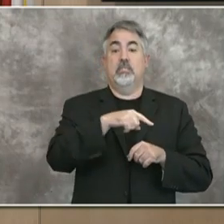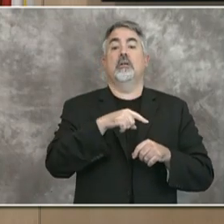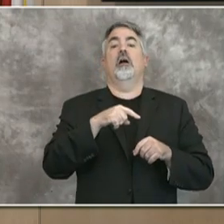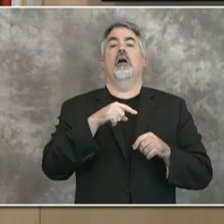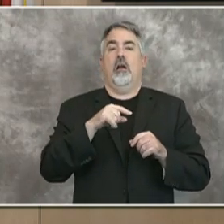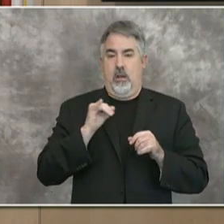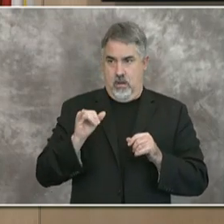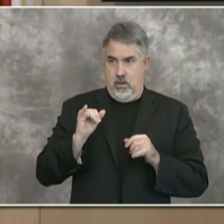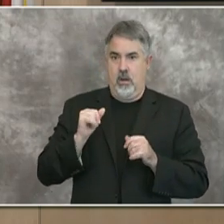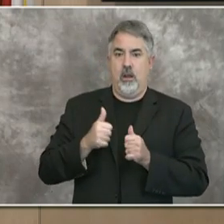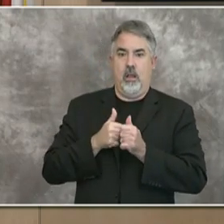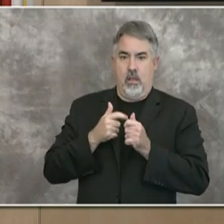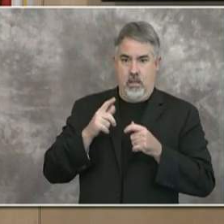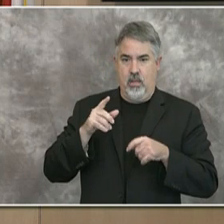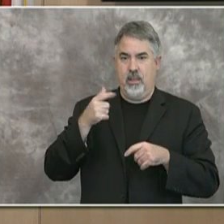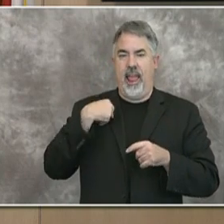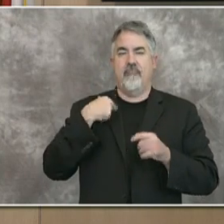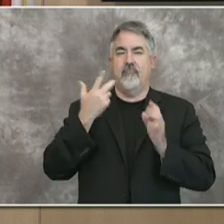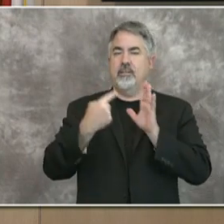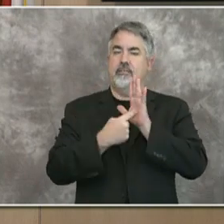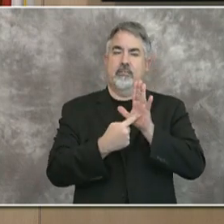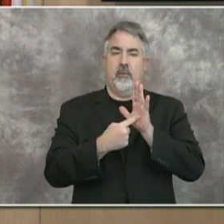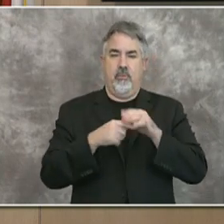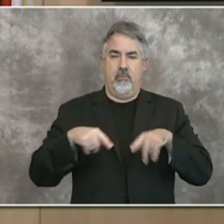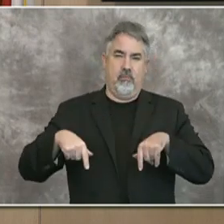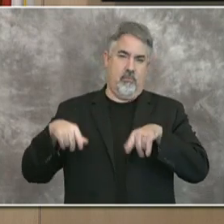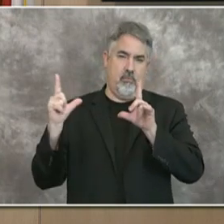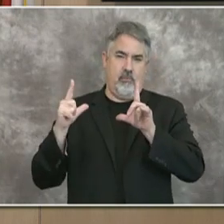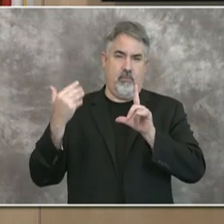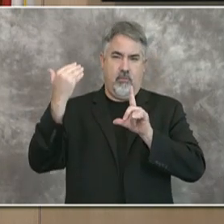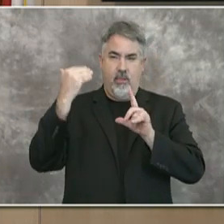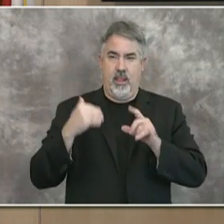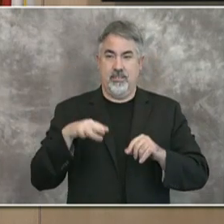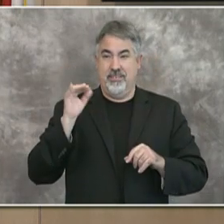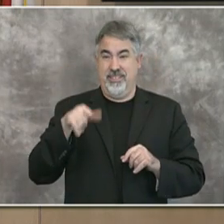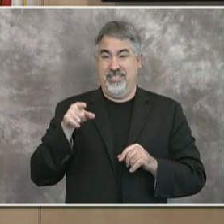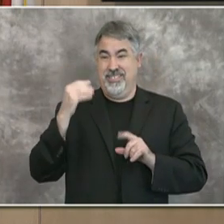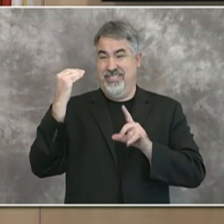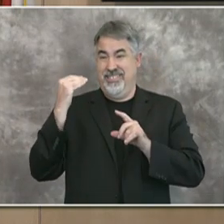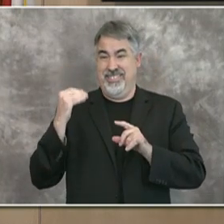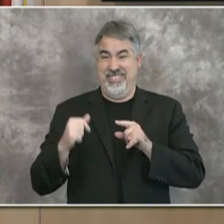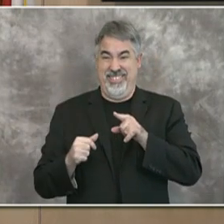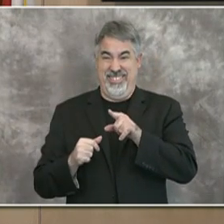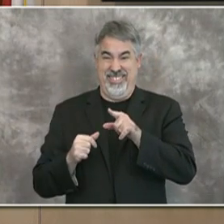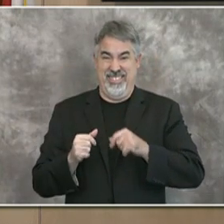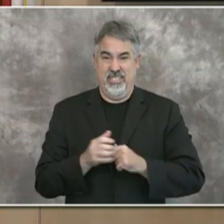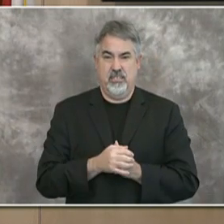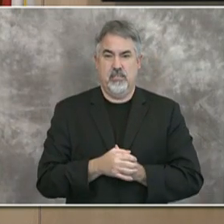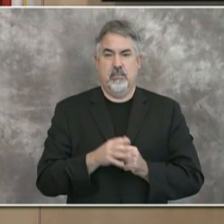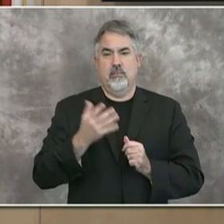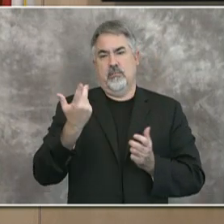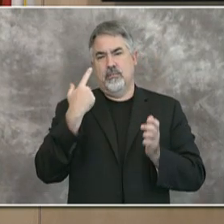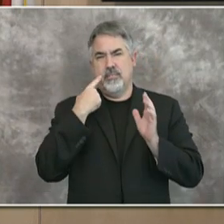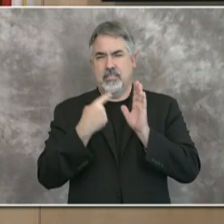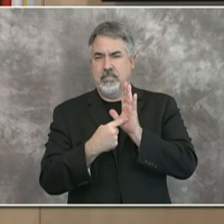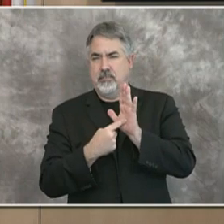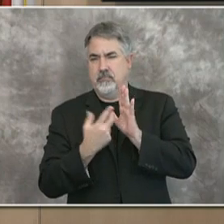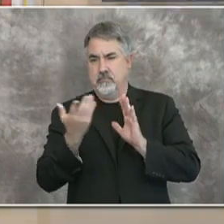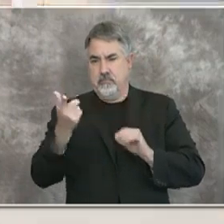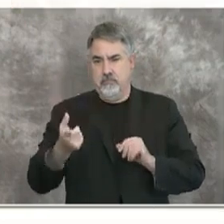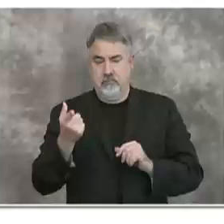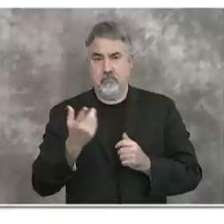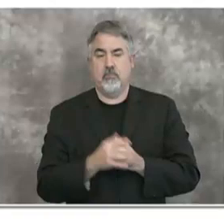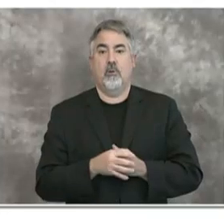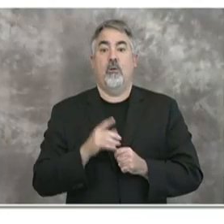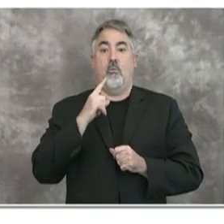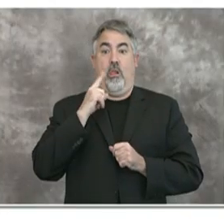out to plan for their safe reopening. What you see now is businesses can obtain that template